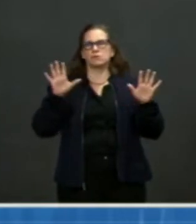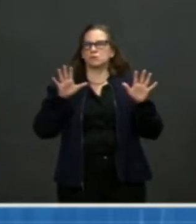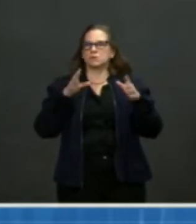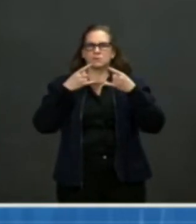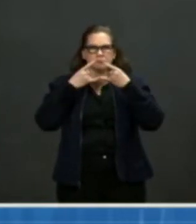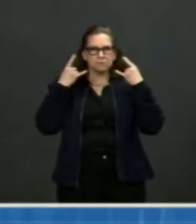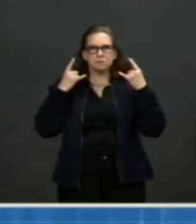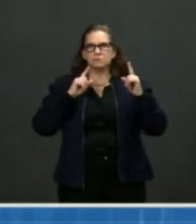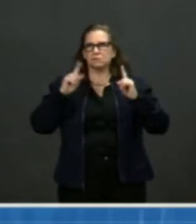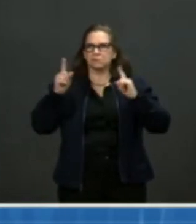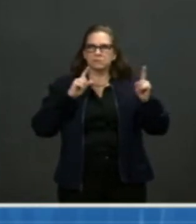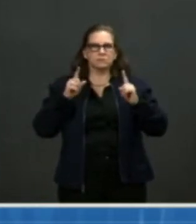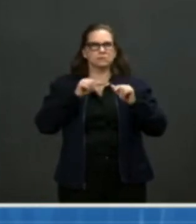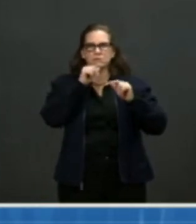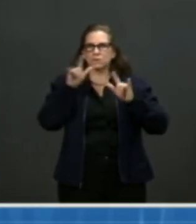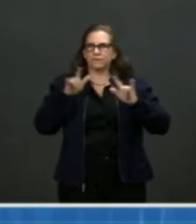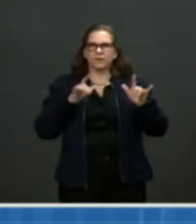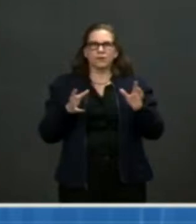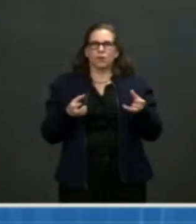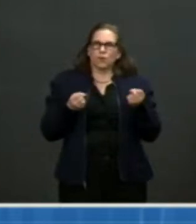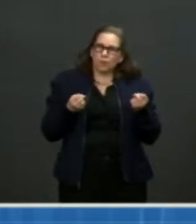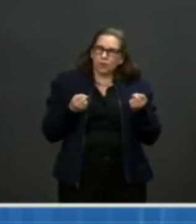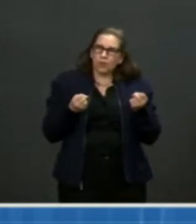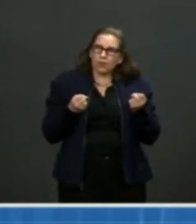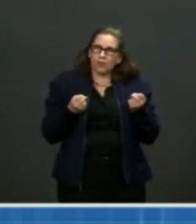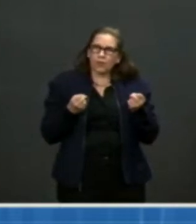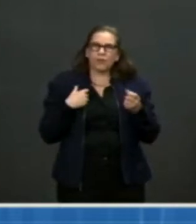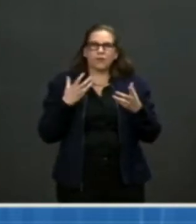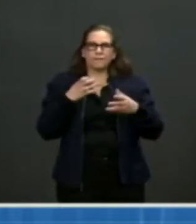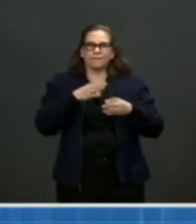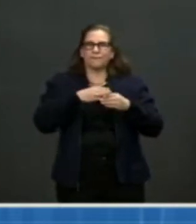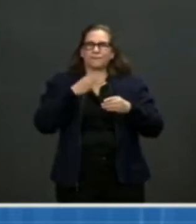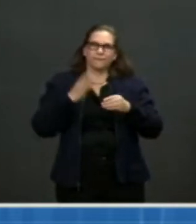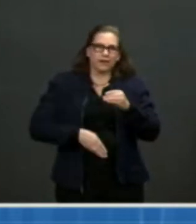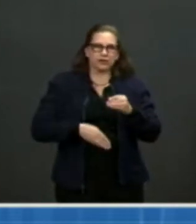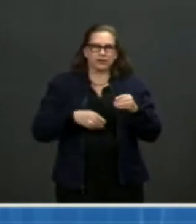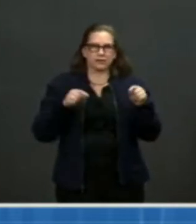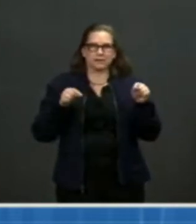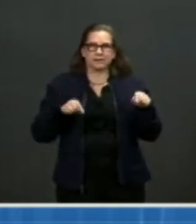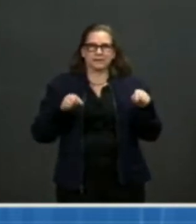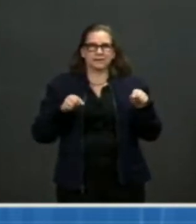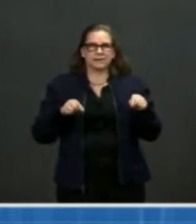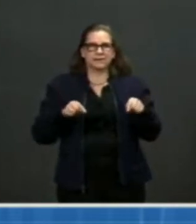you very much for listening in and your questions, and we will be back again on Wednesday.